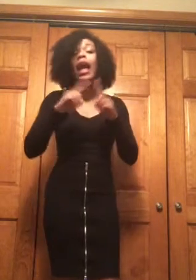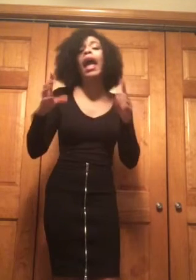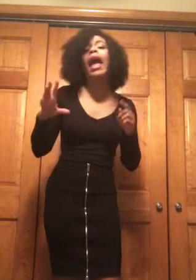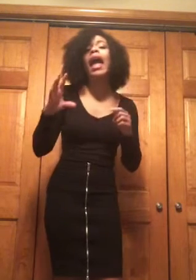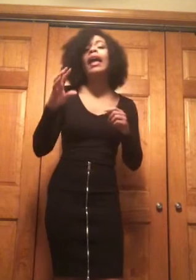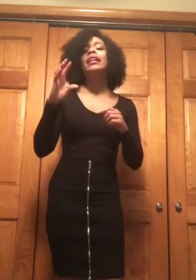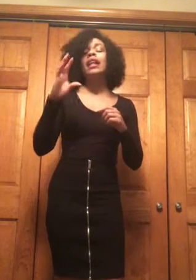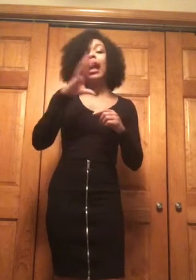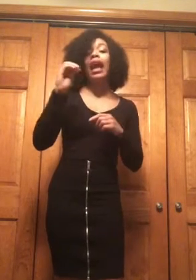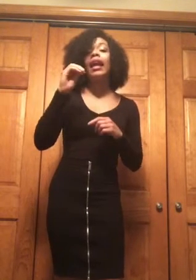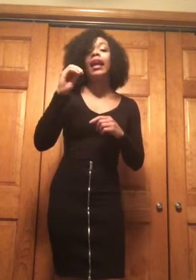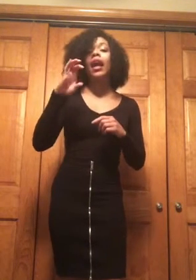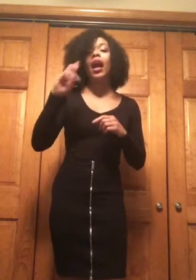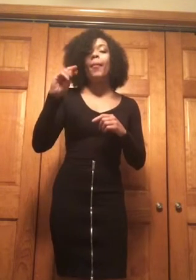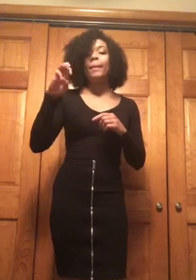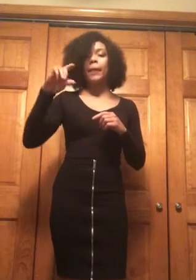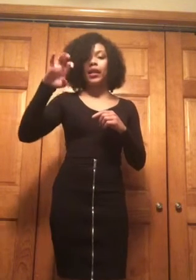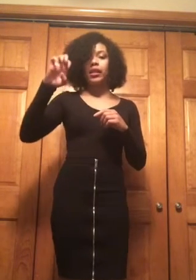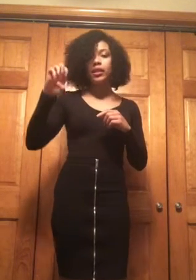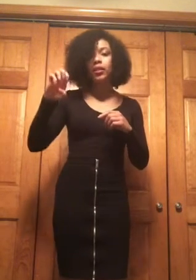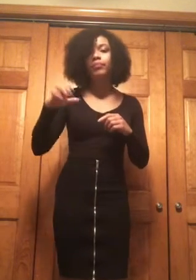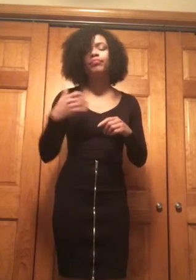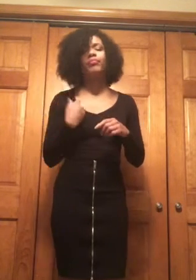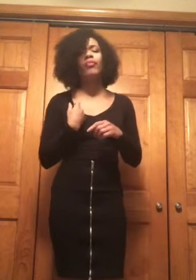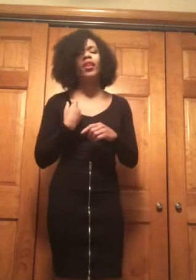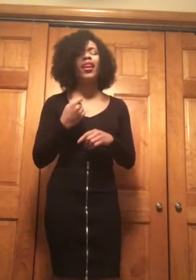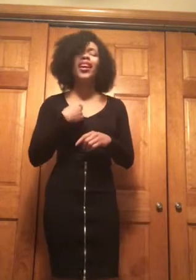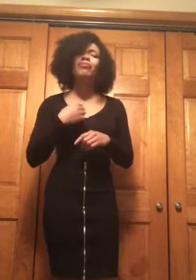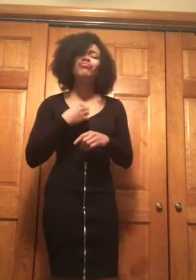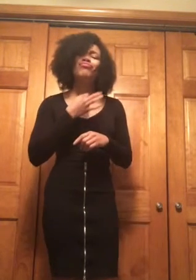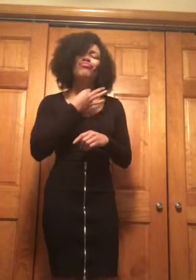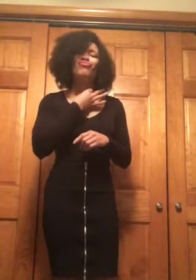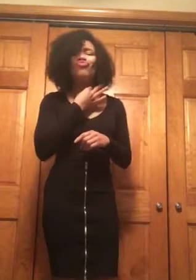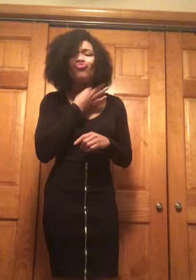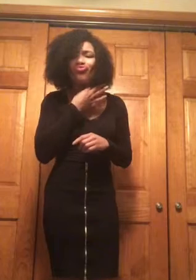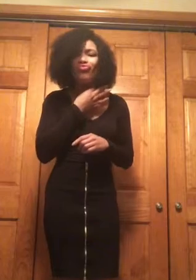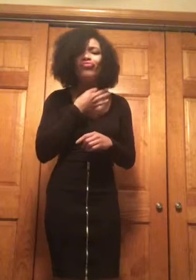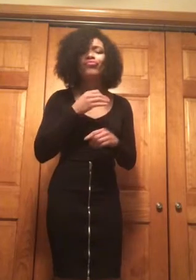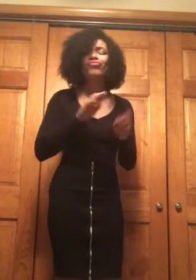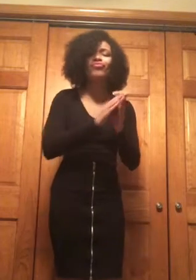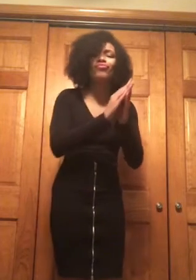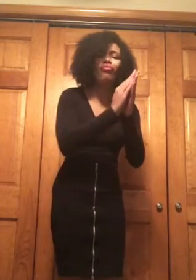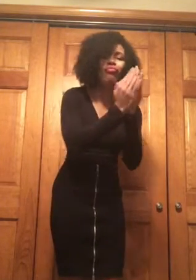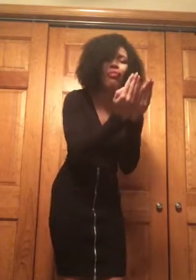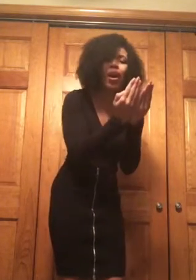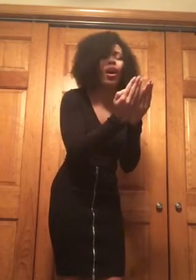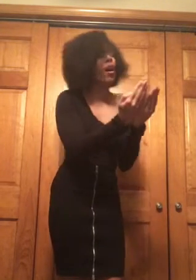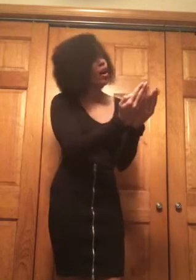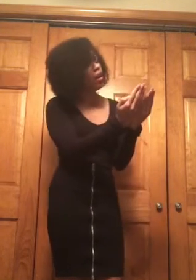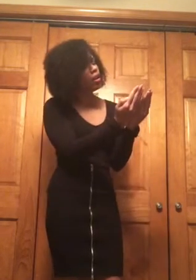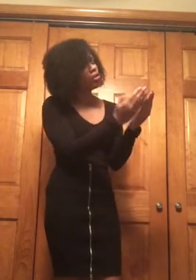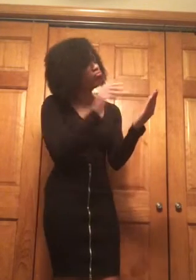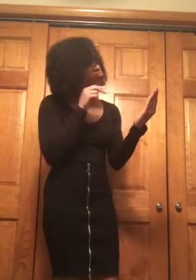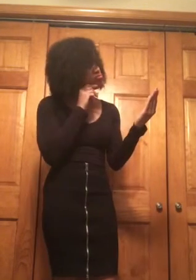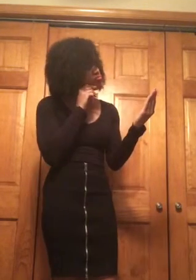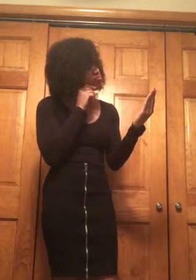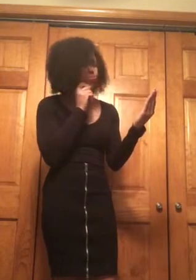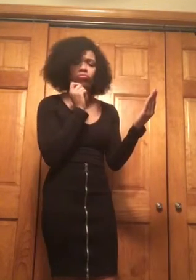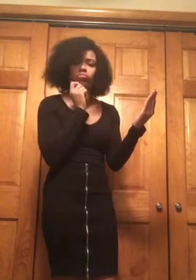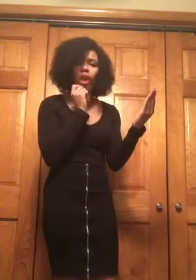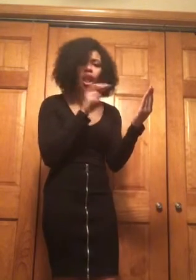And some comics. And so I think, I get curious. So I'm like, I'm going to open up the Bible at random. So I open it